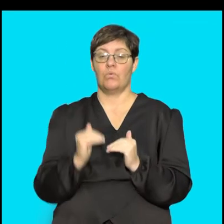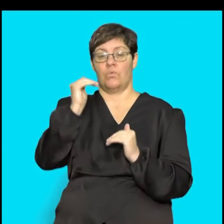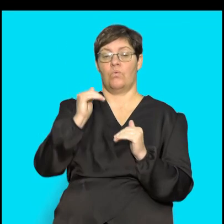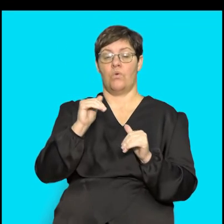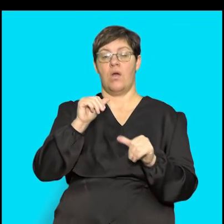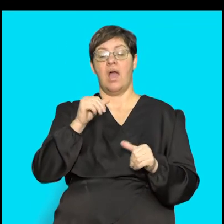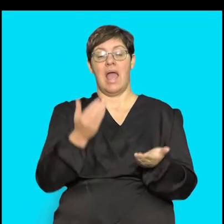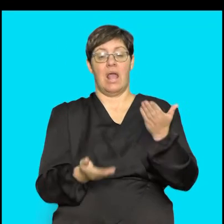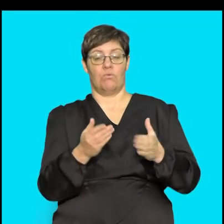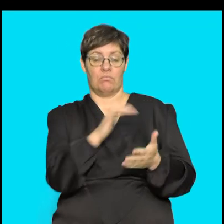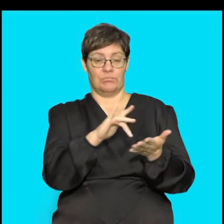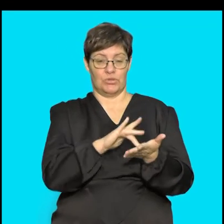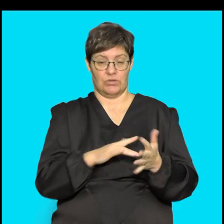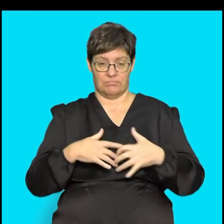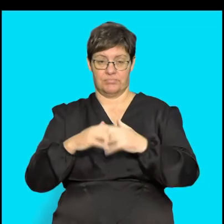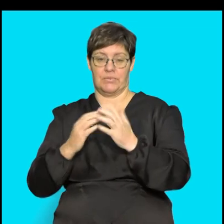new equilibrium position.